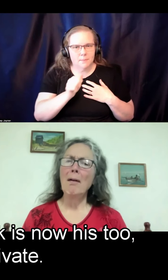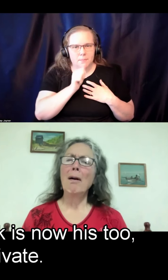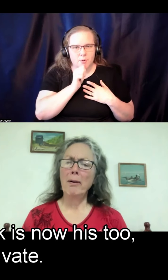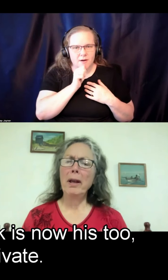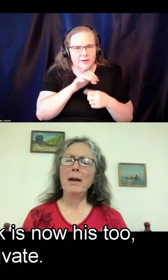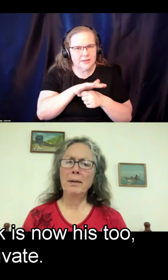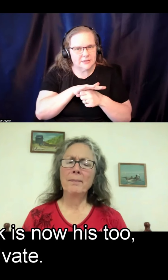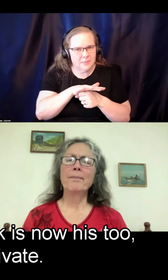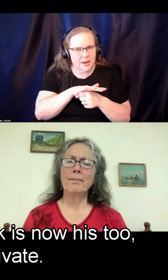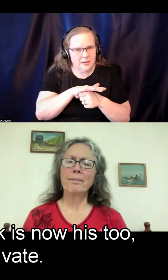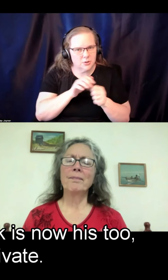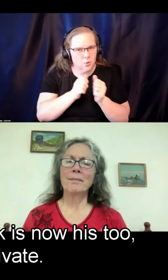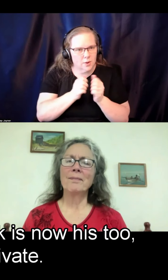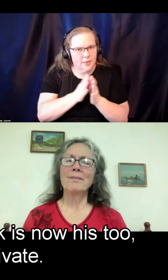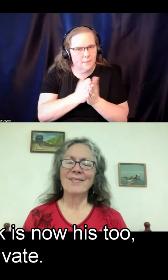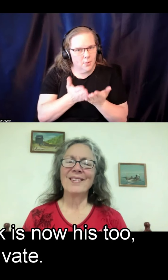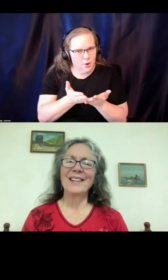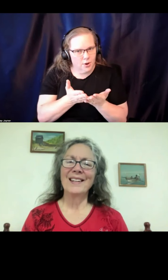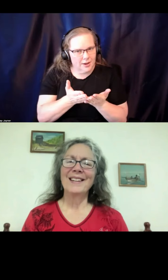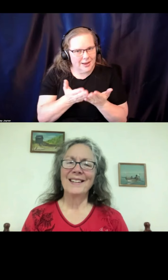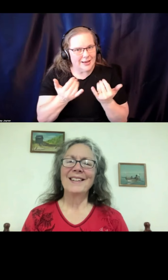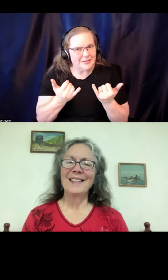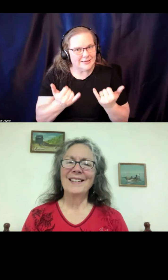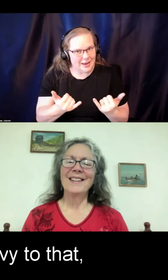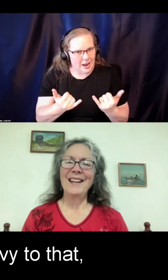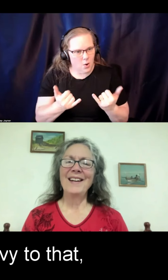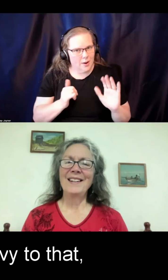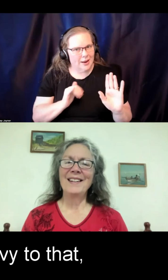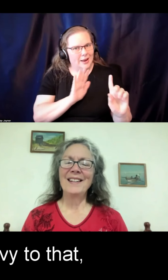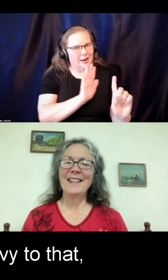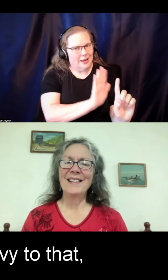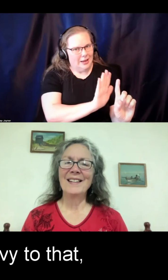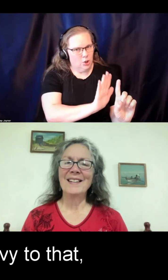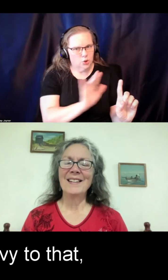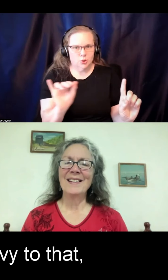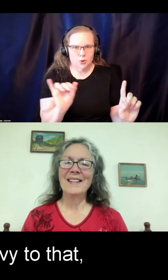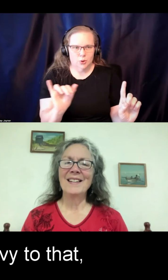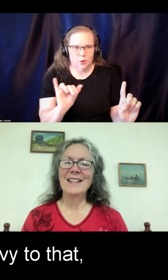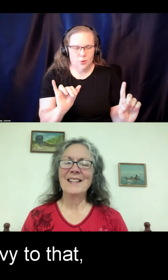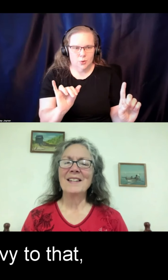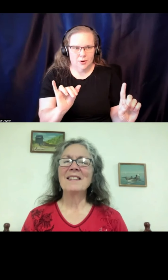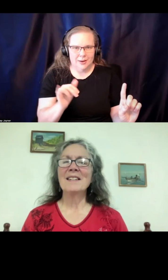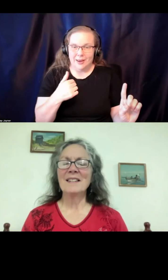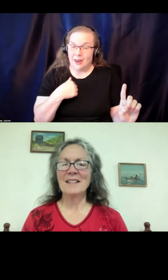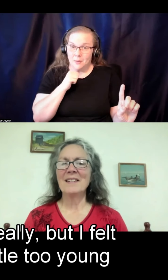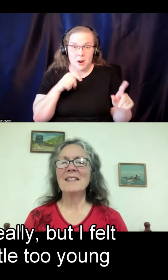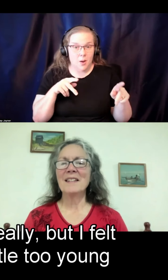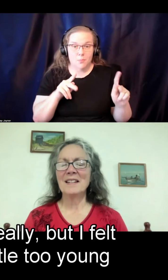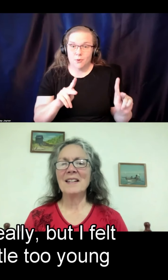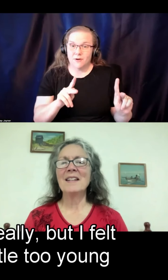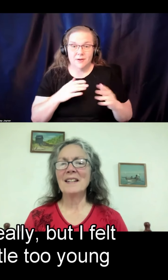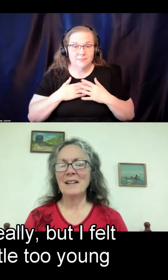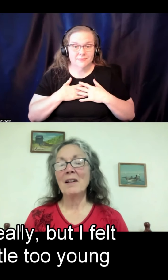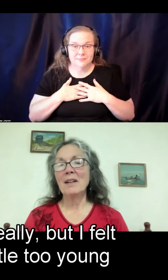with a book is now his too, and it's private, and I'm not privy to that, and